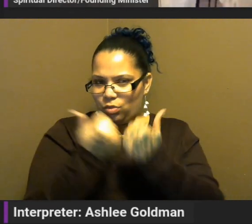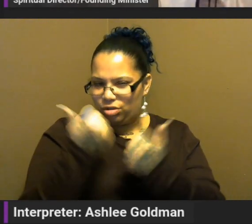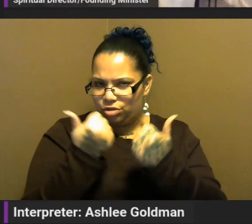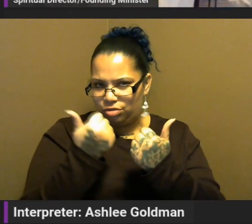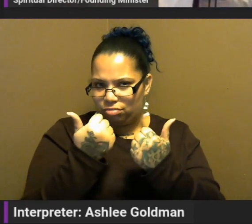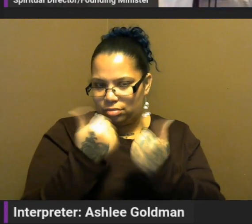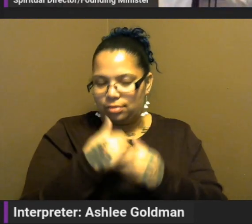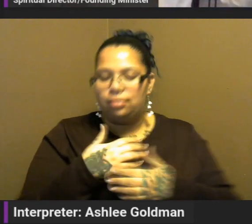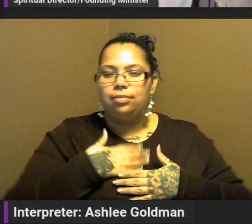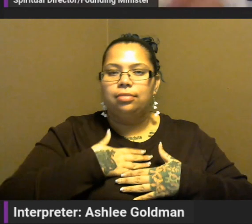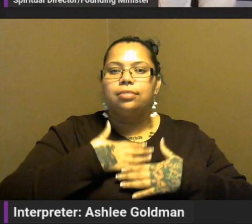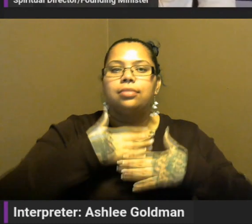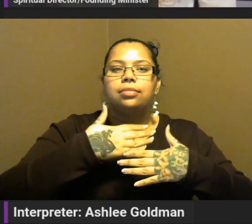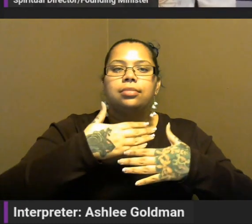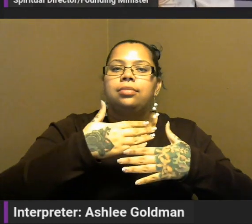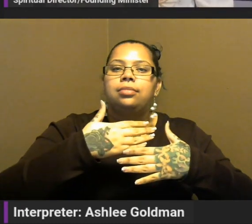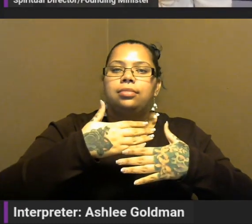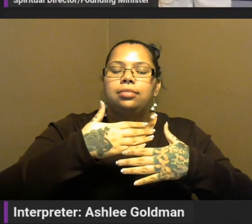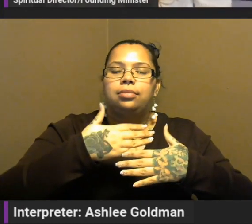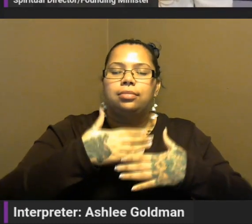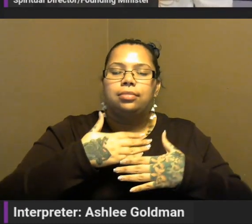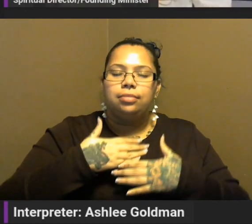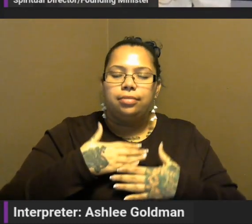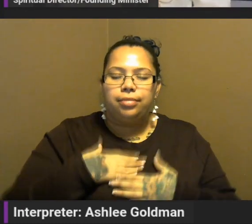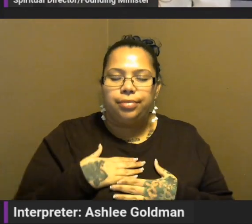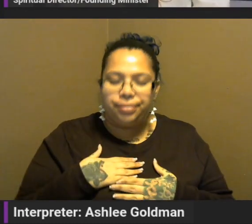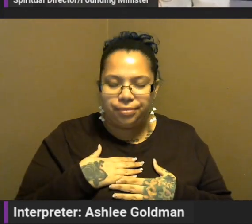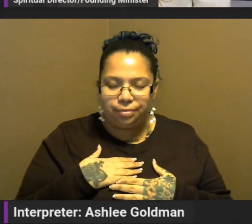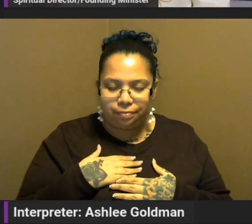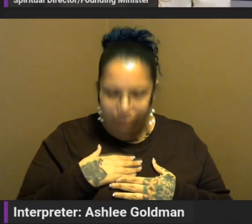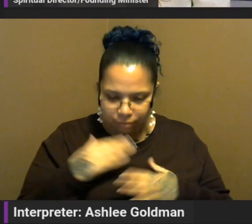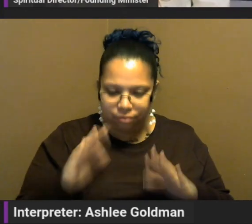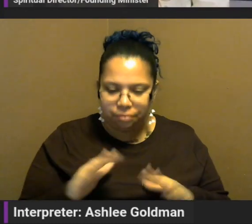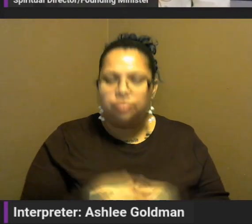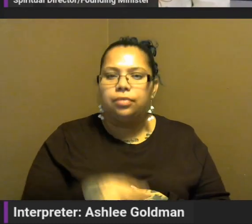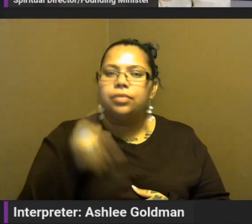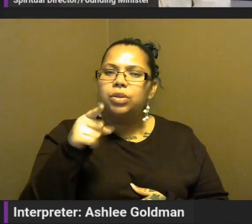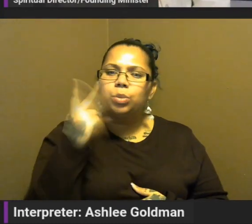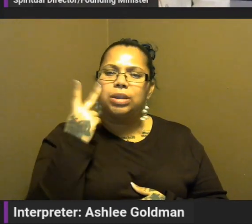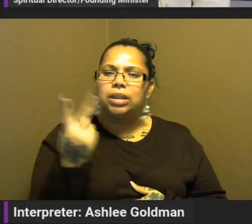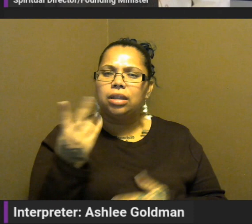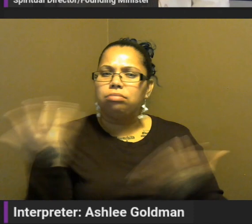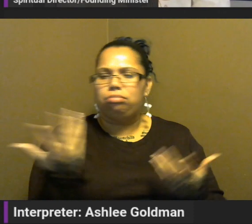Now, what do you see? If I were to ask you to describe this image, how would you describe it?